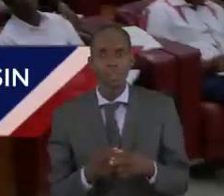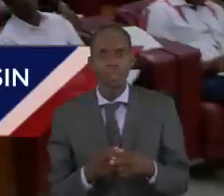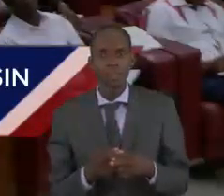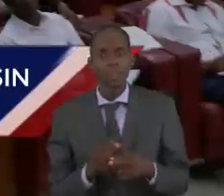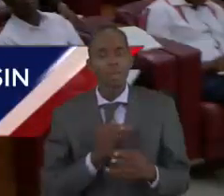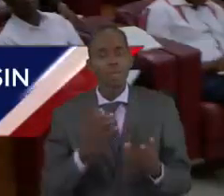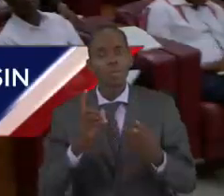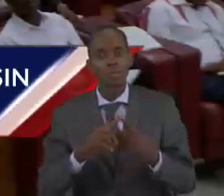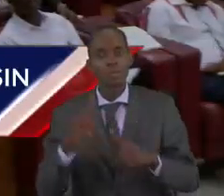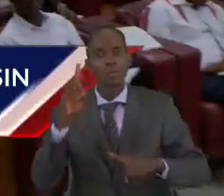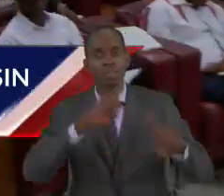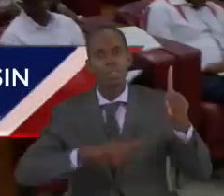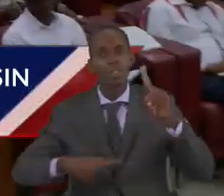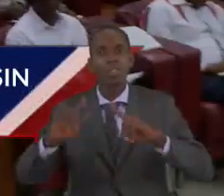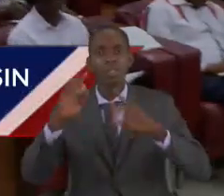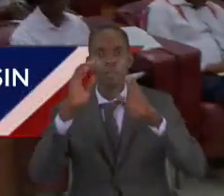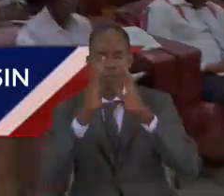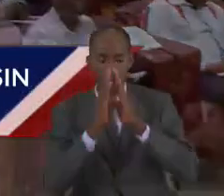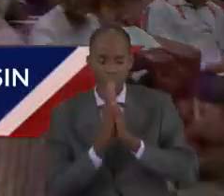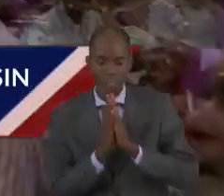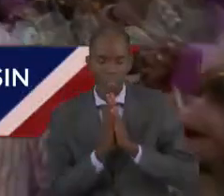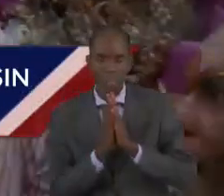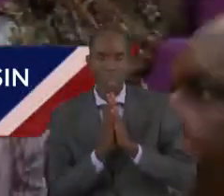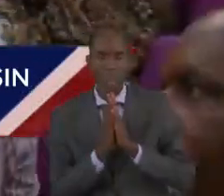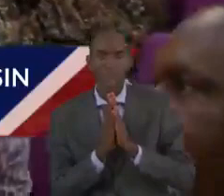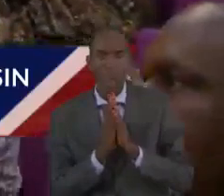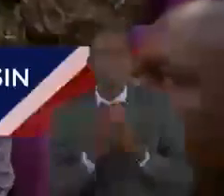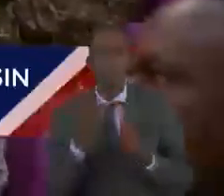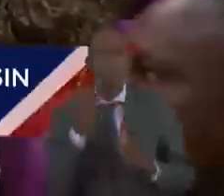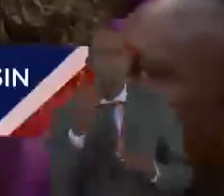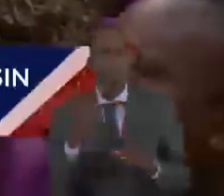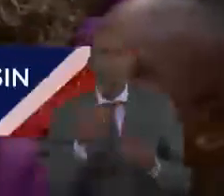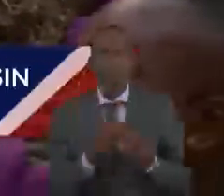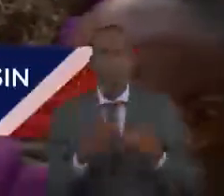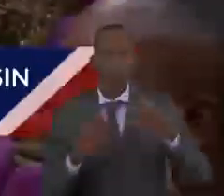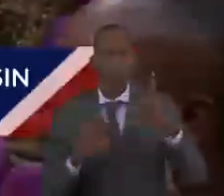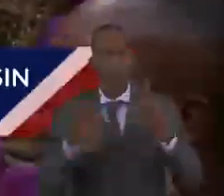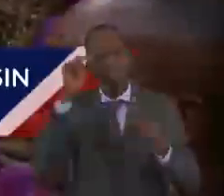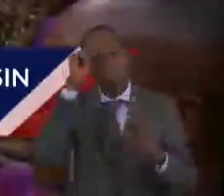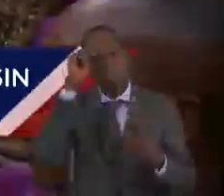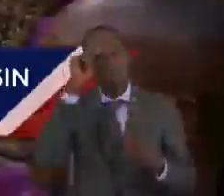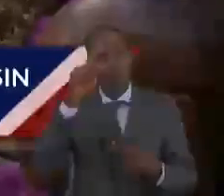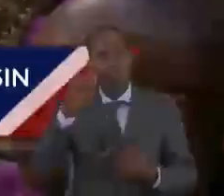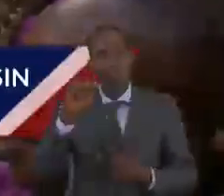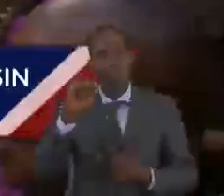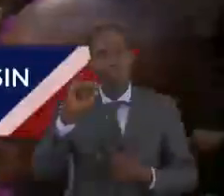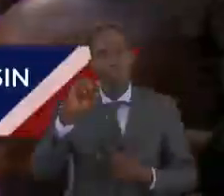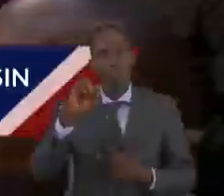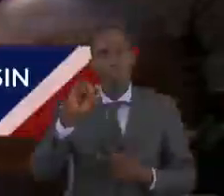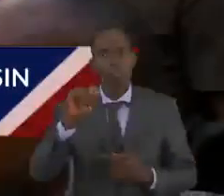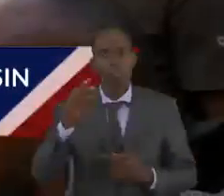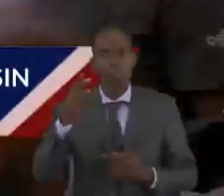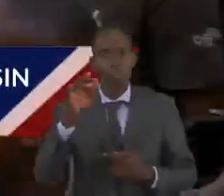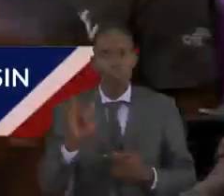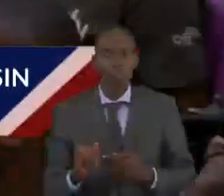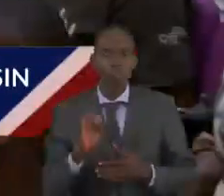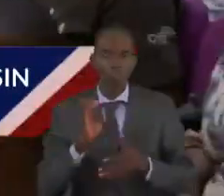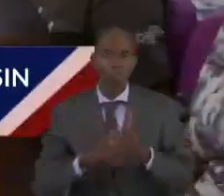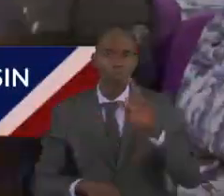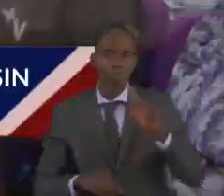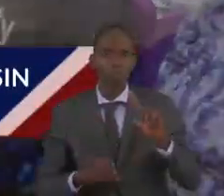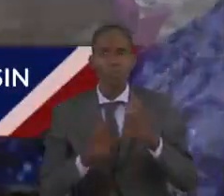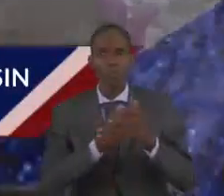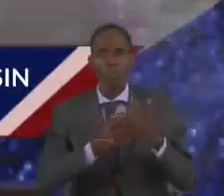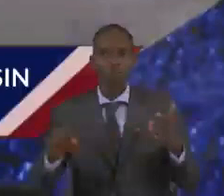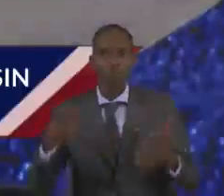say amen. Let's look at 1 Timothy chapter 1, verse 13. 1 Timothy